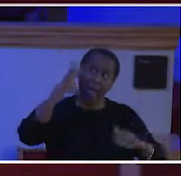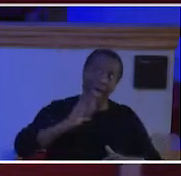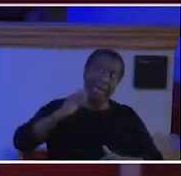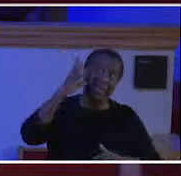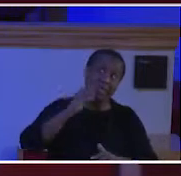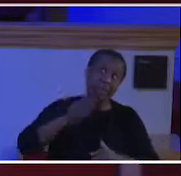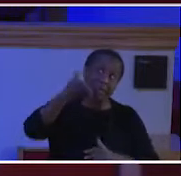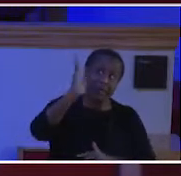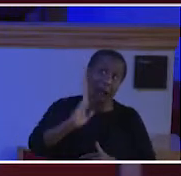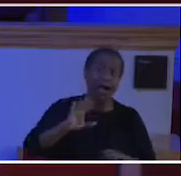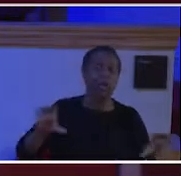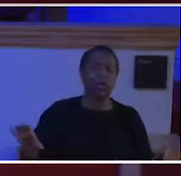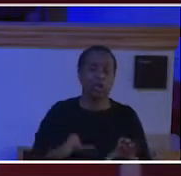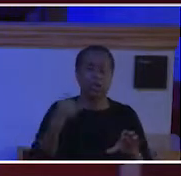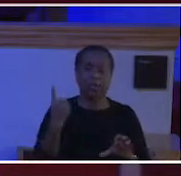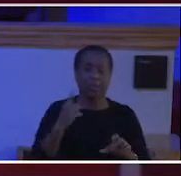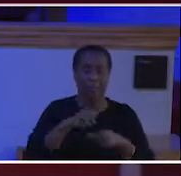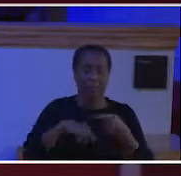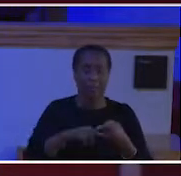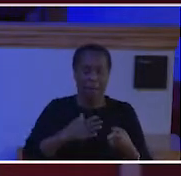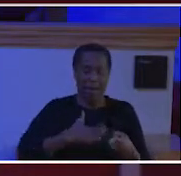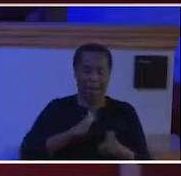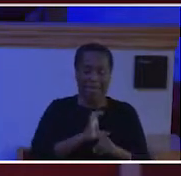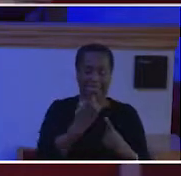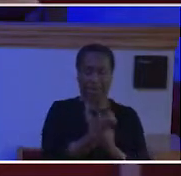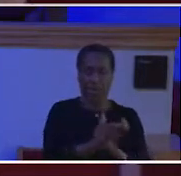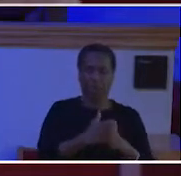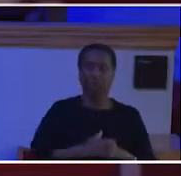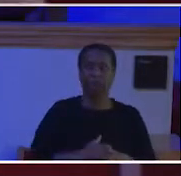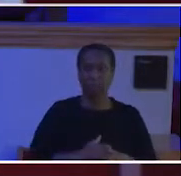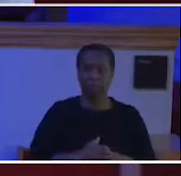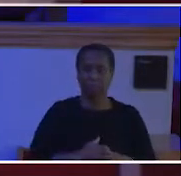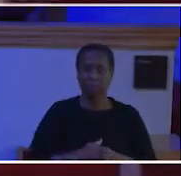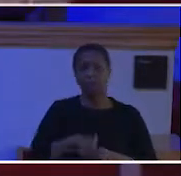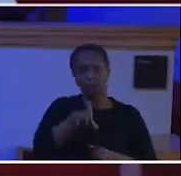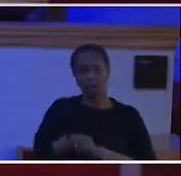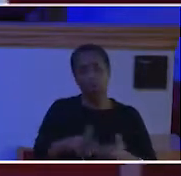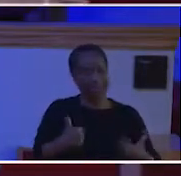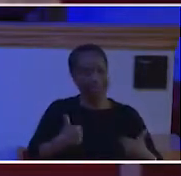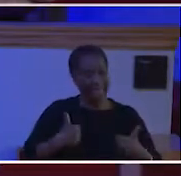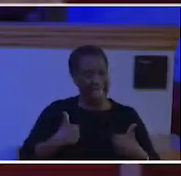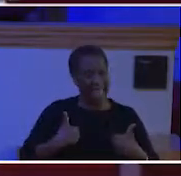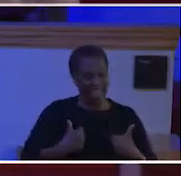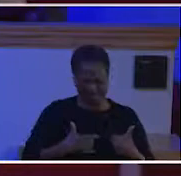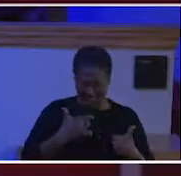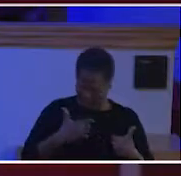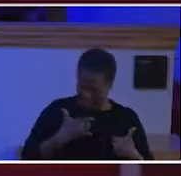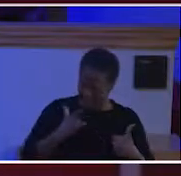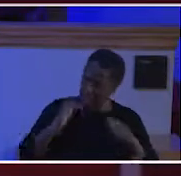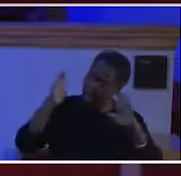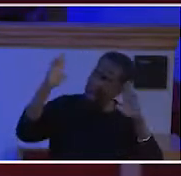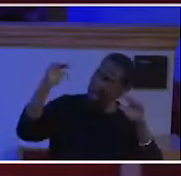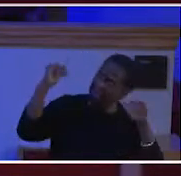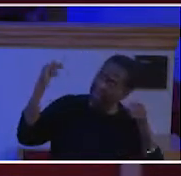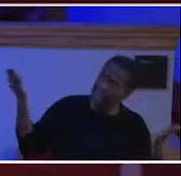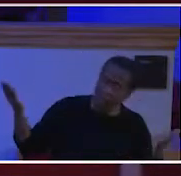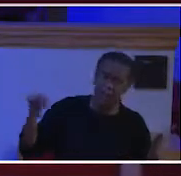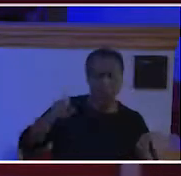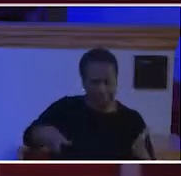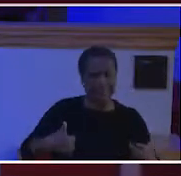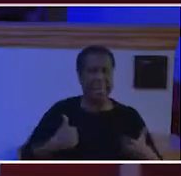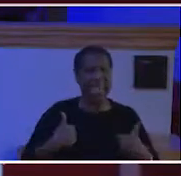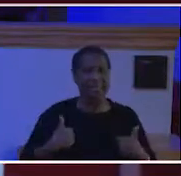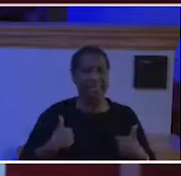to do something about my condition. You've got to have a sense of expectation. And